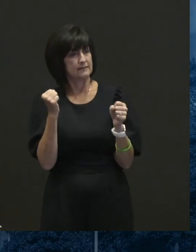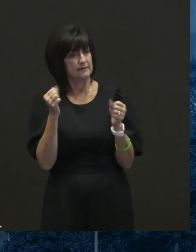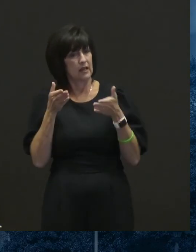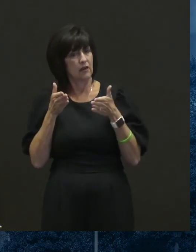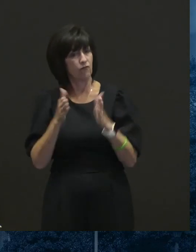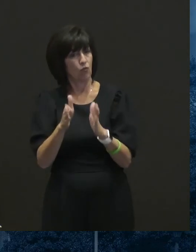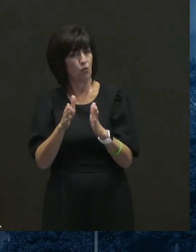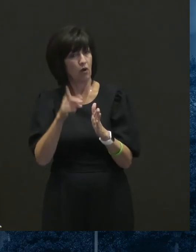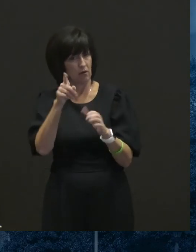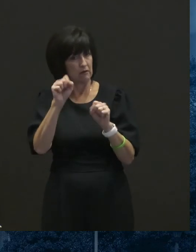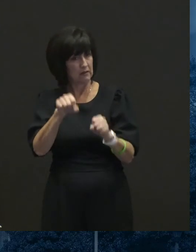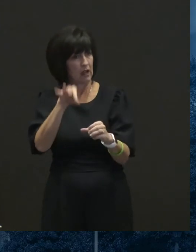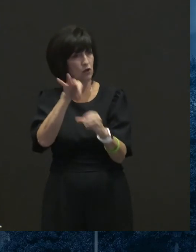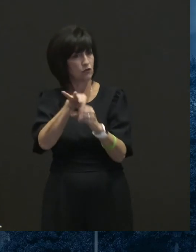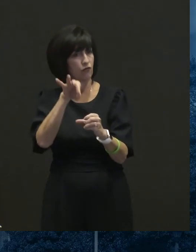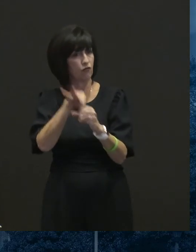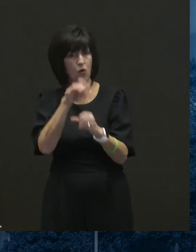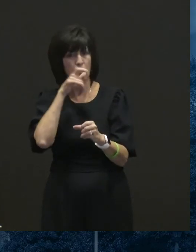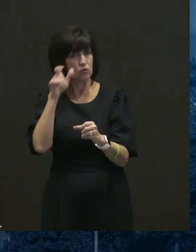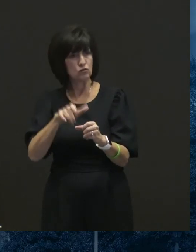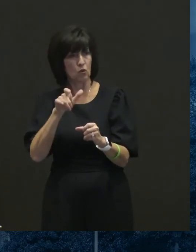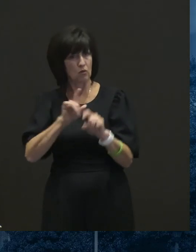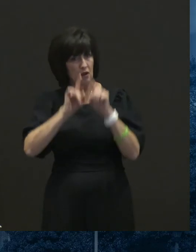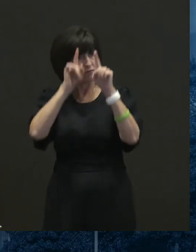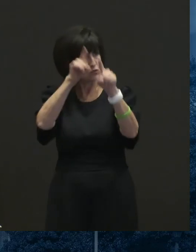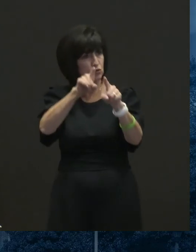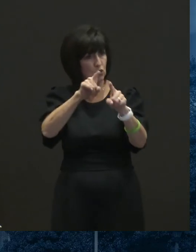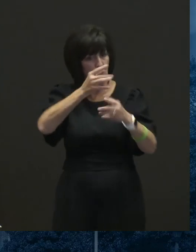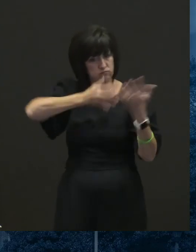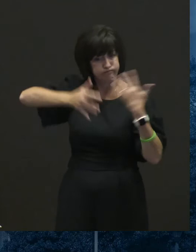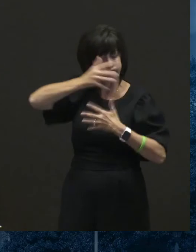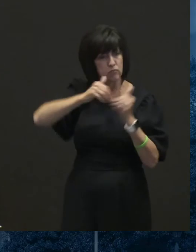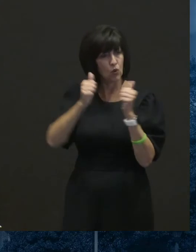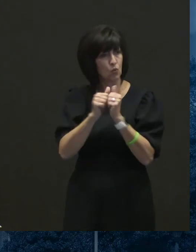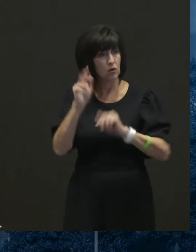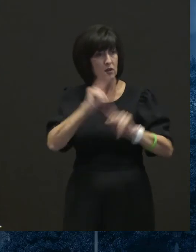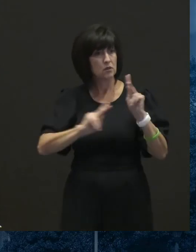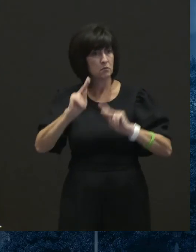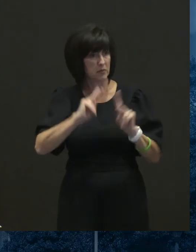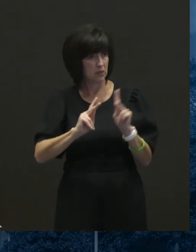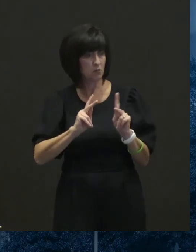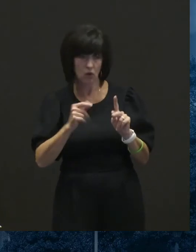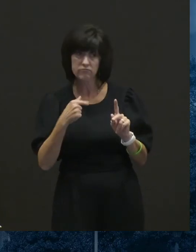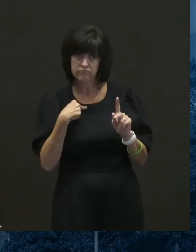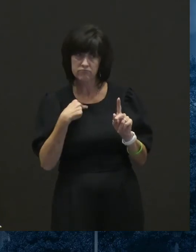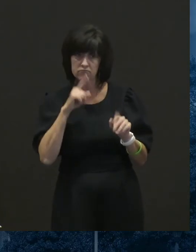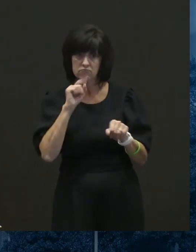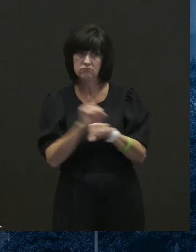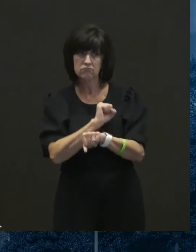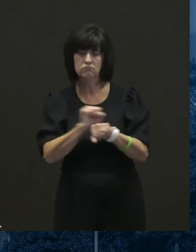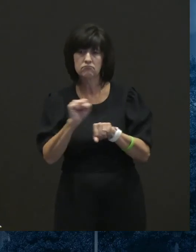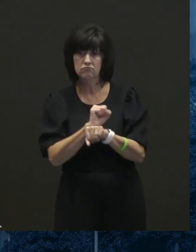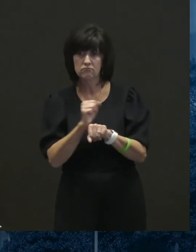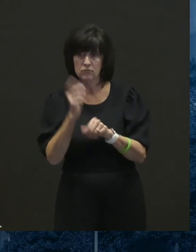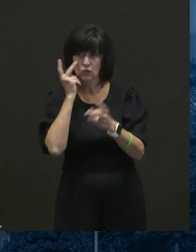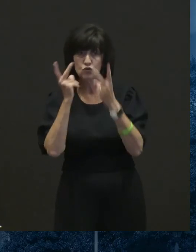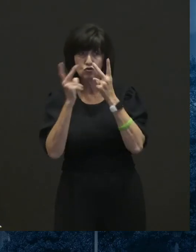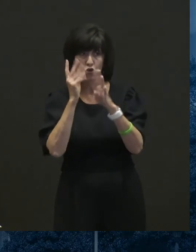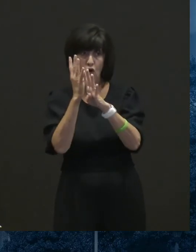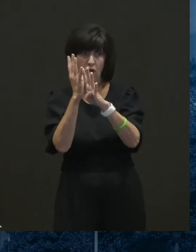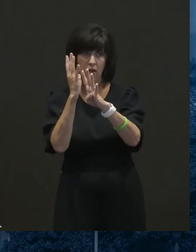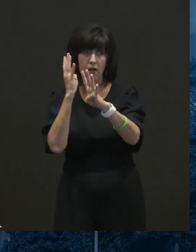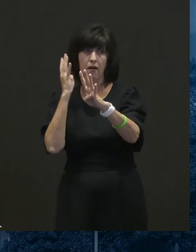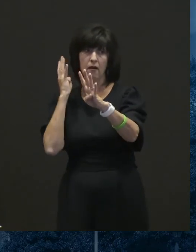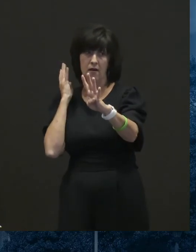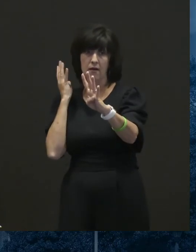for voting to occur for anybody that's elderly and could be vulnerable. There were lines at my polling place as